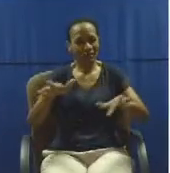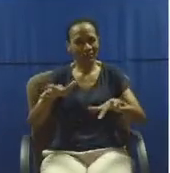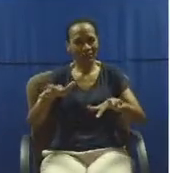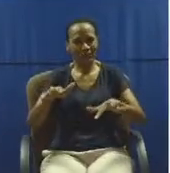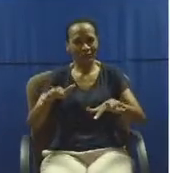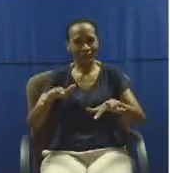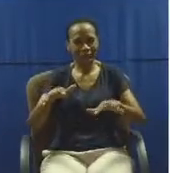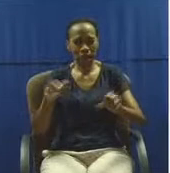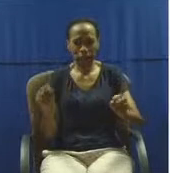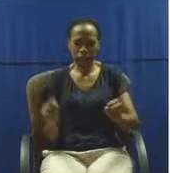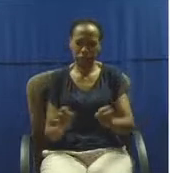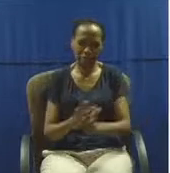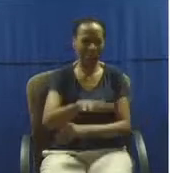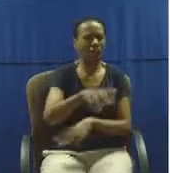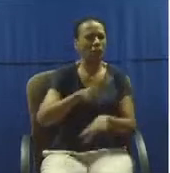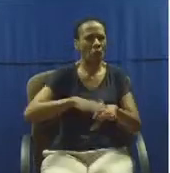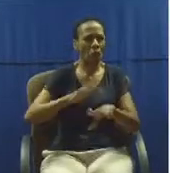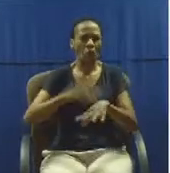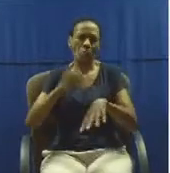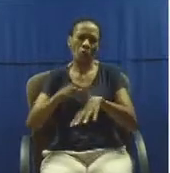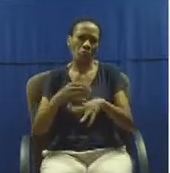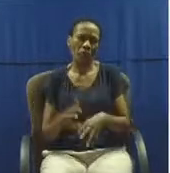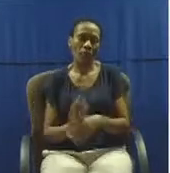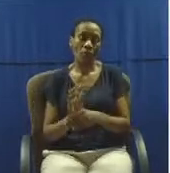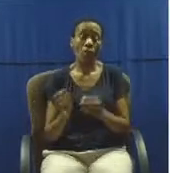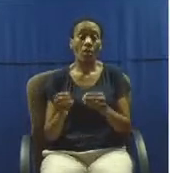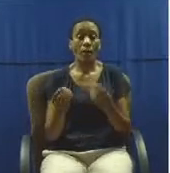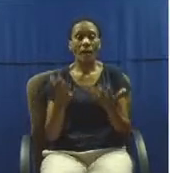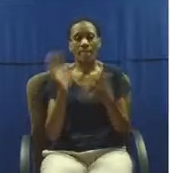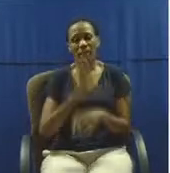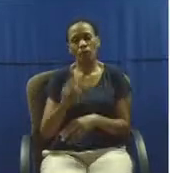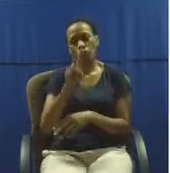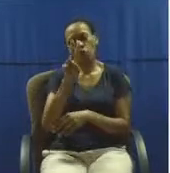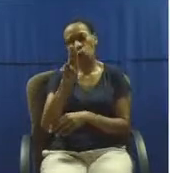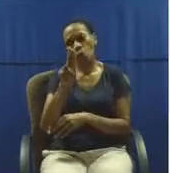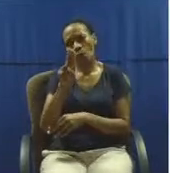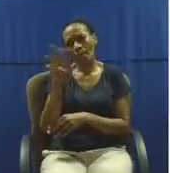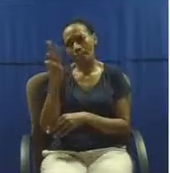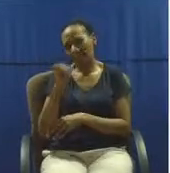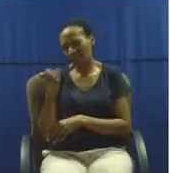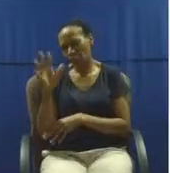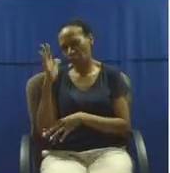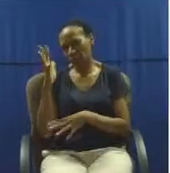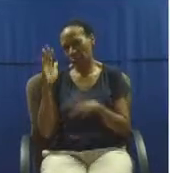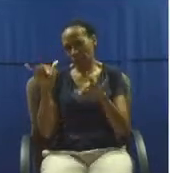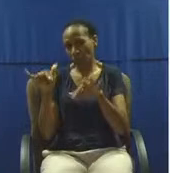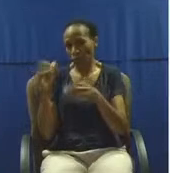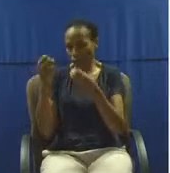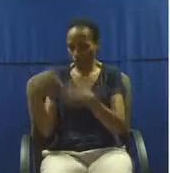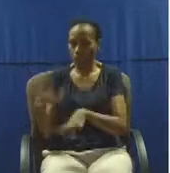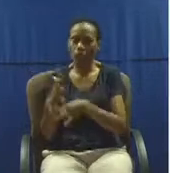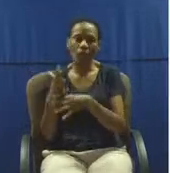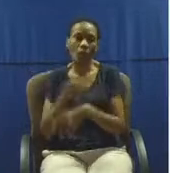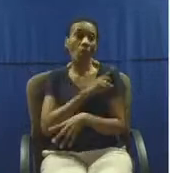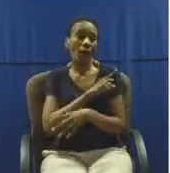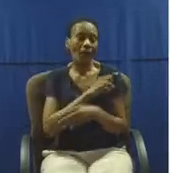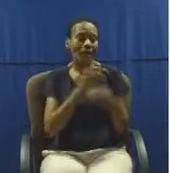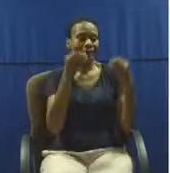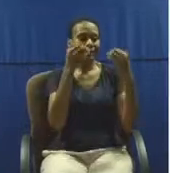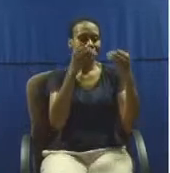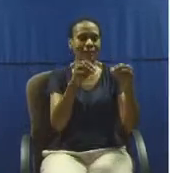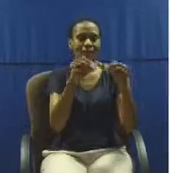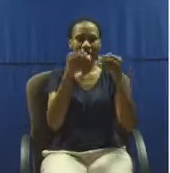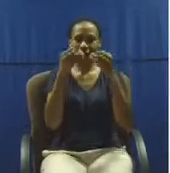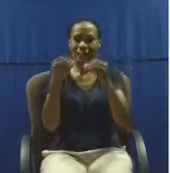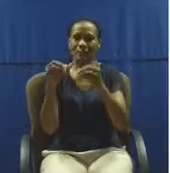just exacerbated the situation. Almost 2 million people lost their jobs because a number of companies, and not